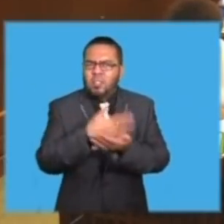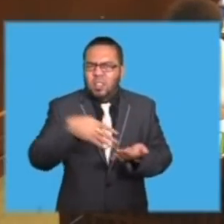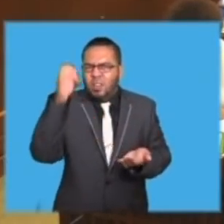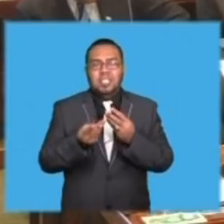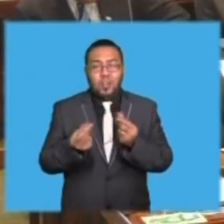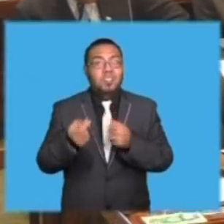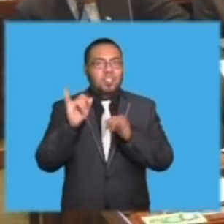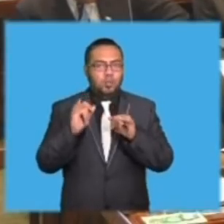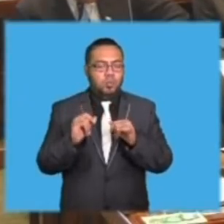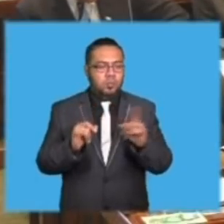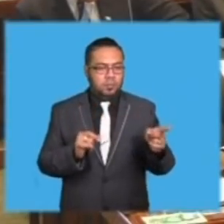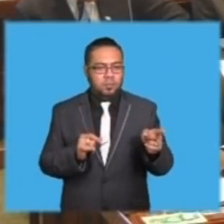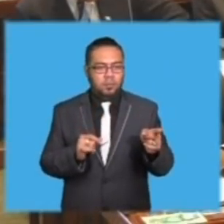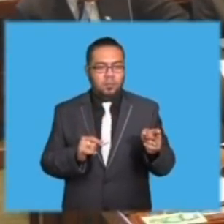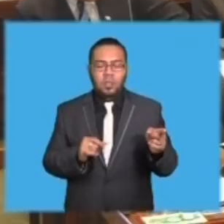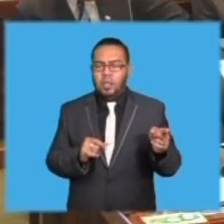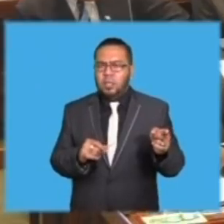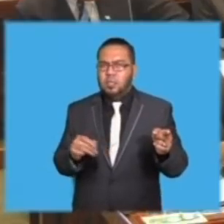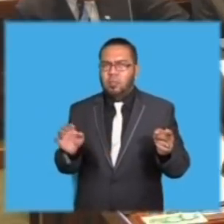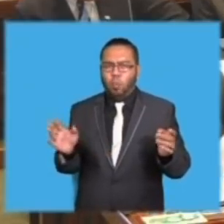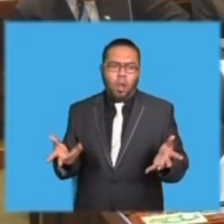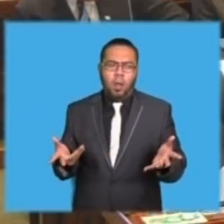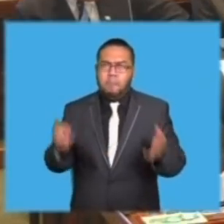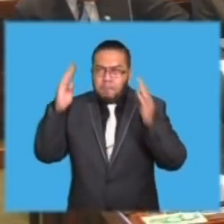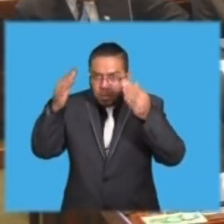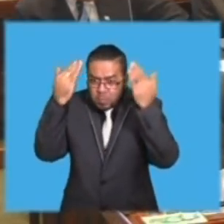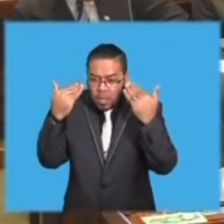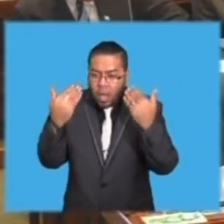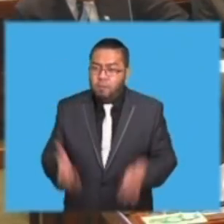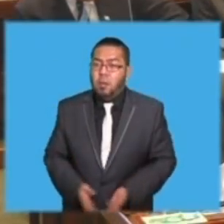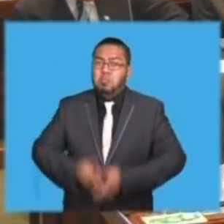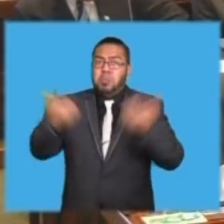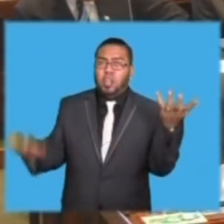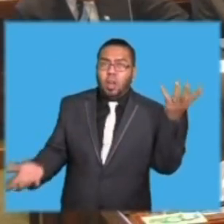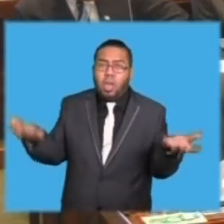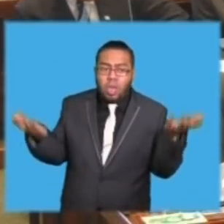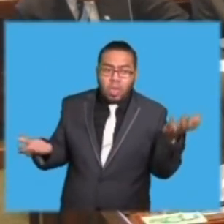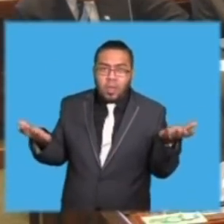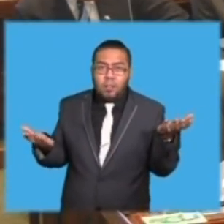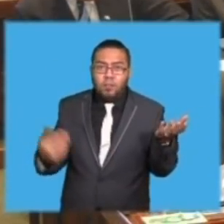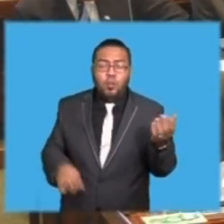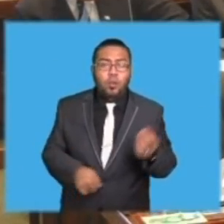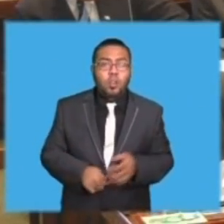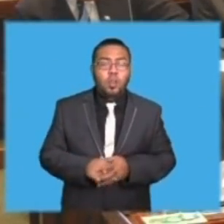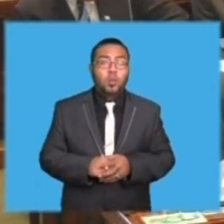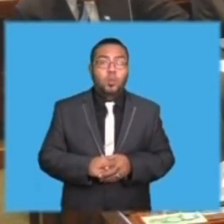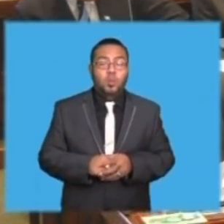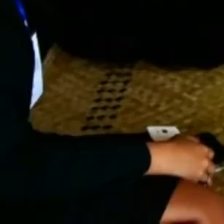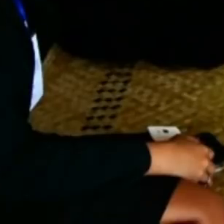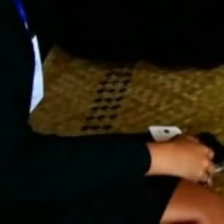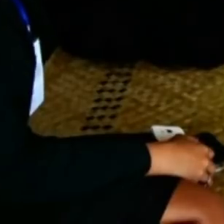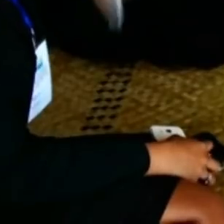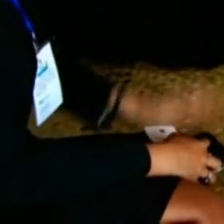on these things? There's a world of difference between the British Isles, the United Kingdom, and Fiji. They were the colonizers, we were the